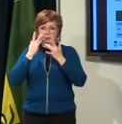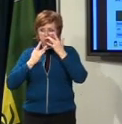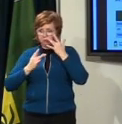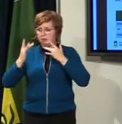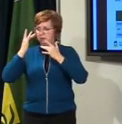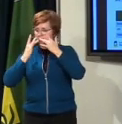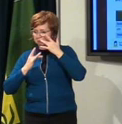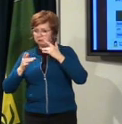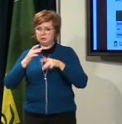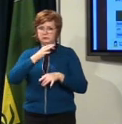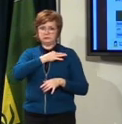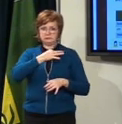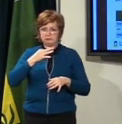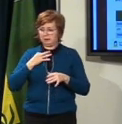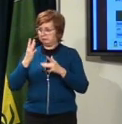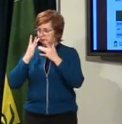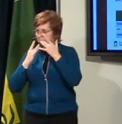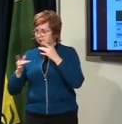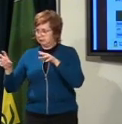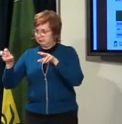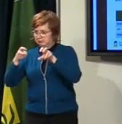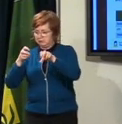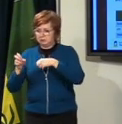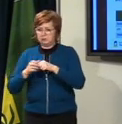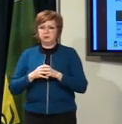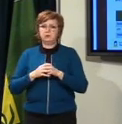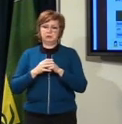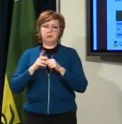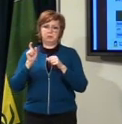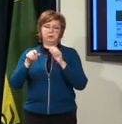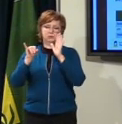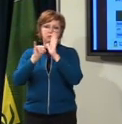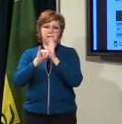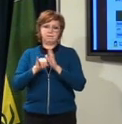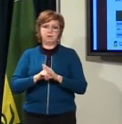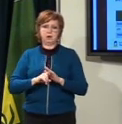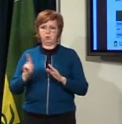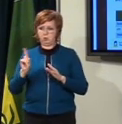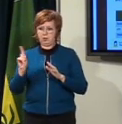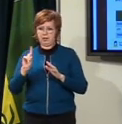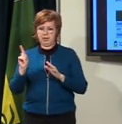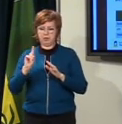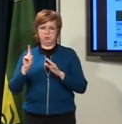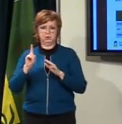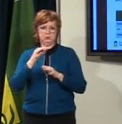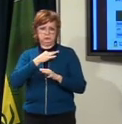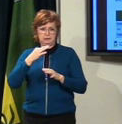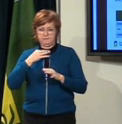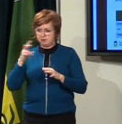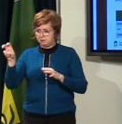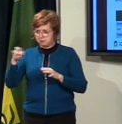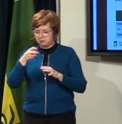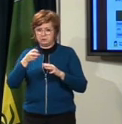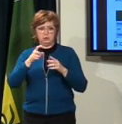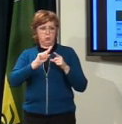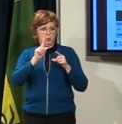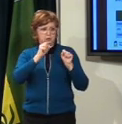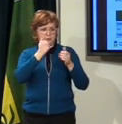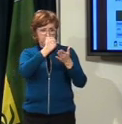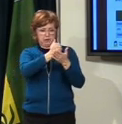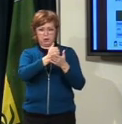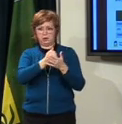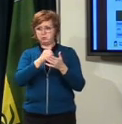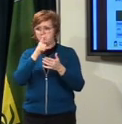established to support both acute and long-term care outbreaks as they may